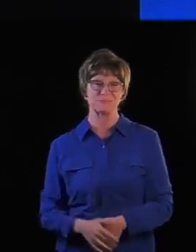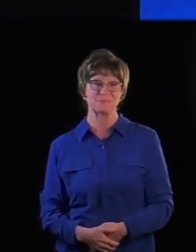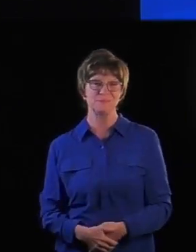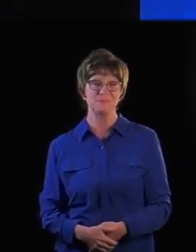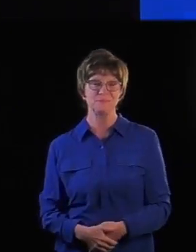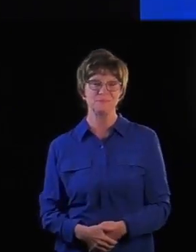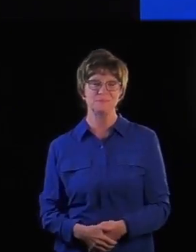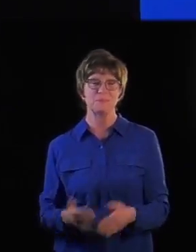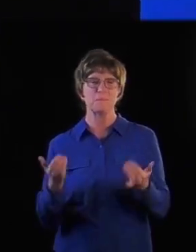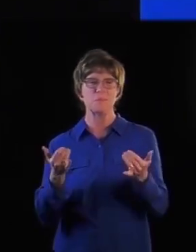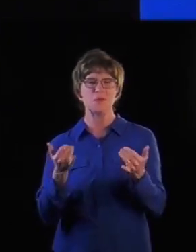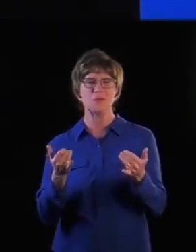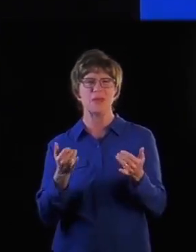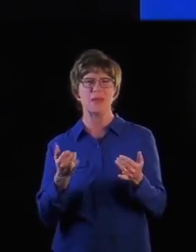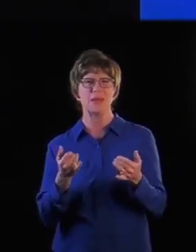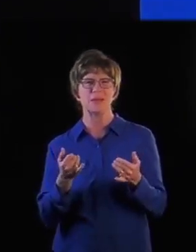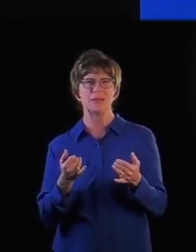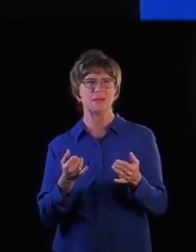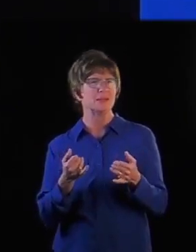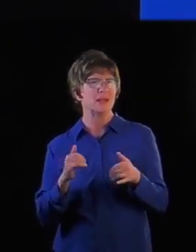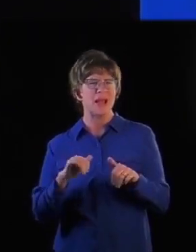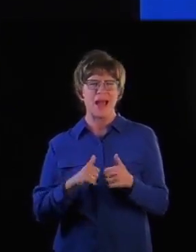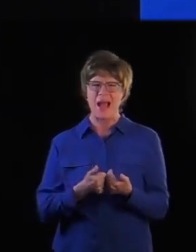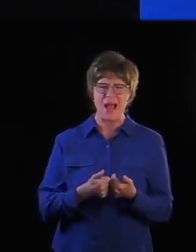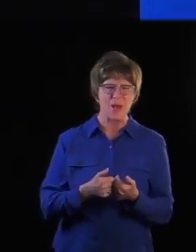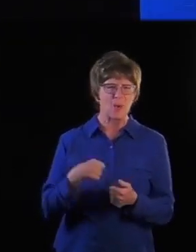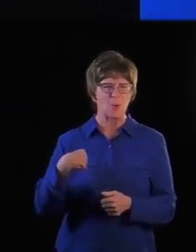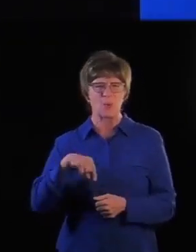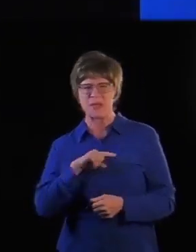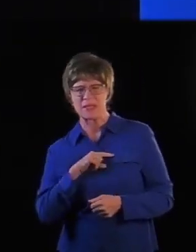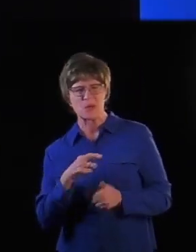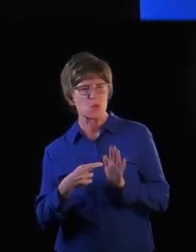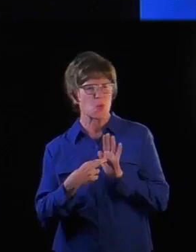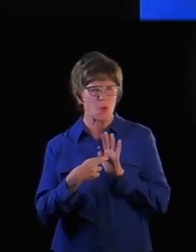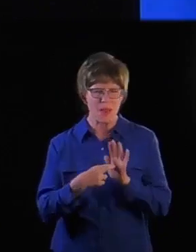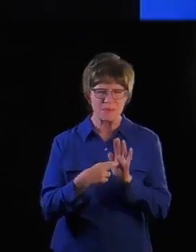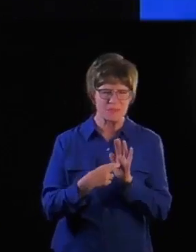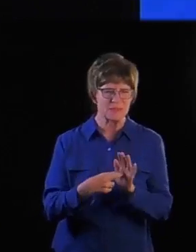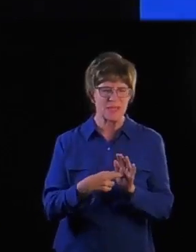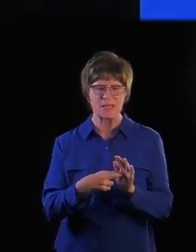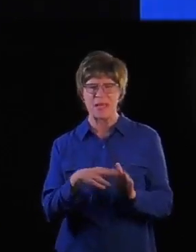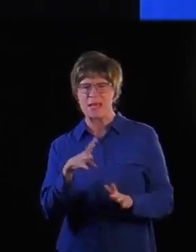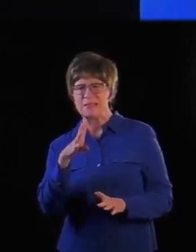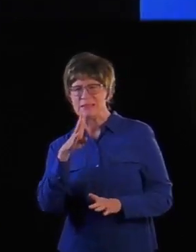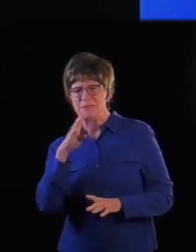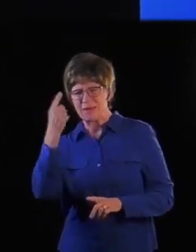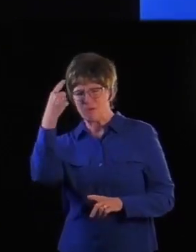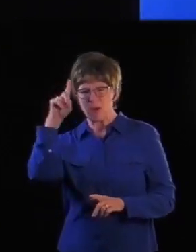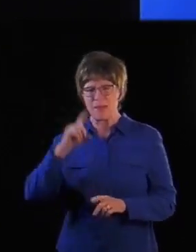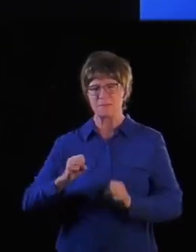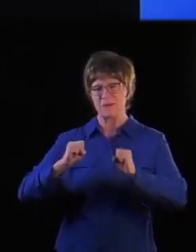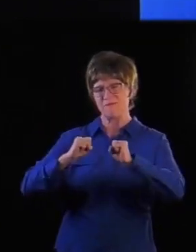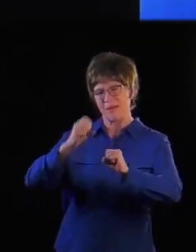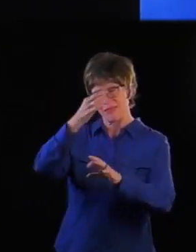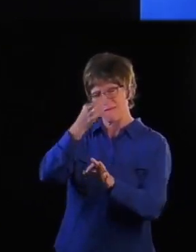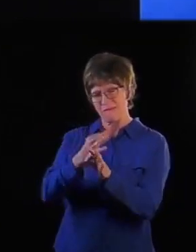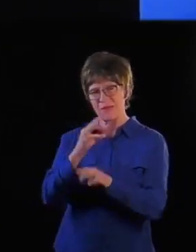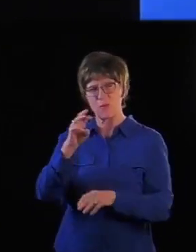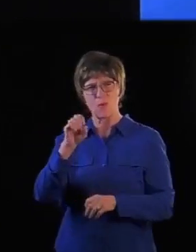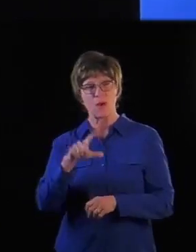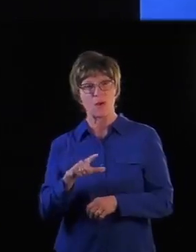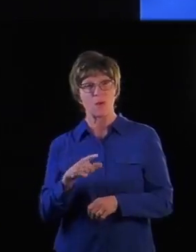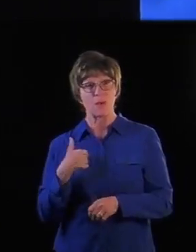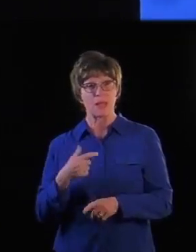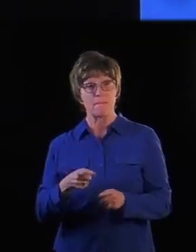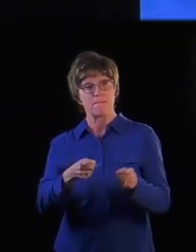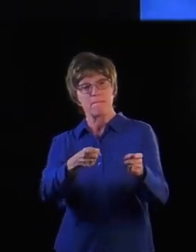we think about how we can represent, how we can be the ambassador, how we can speak on his behalf and defend the faith well, we can also pull